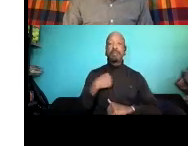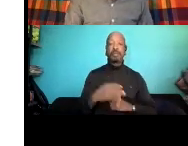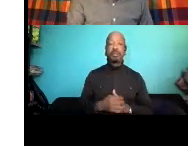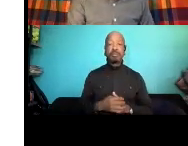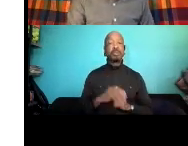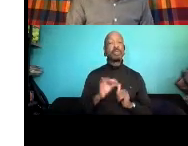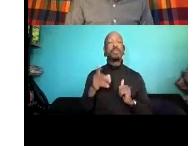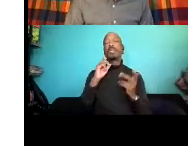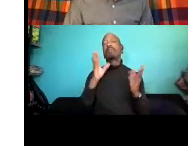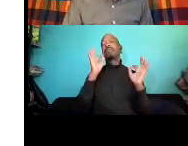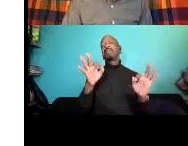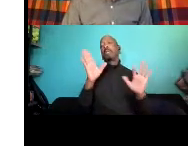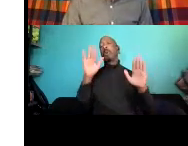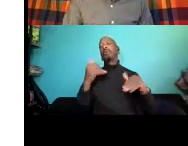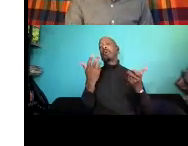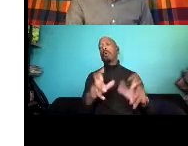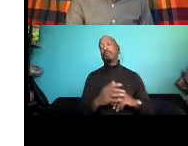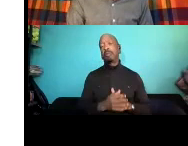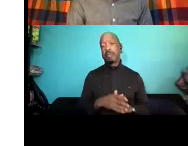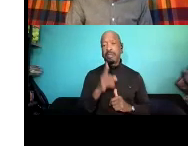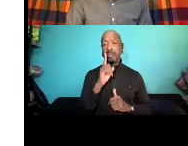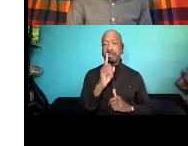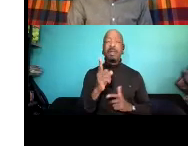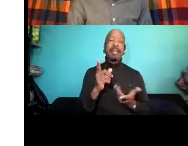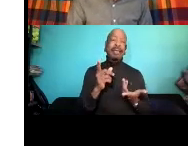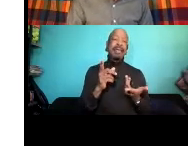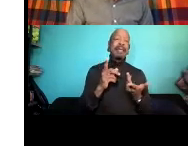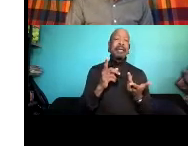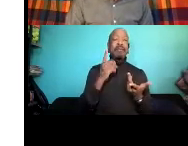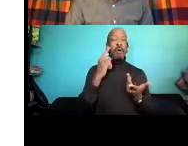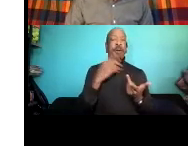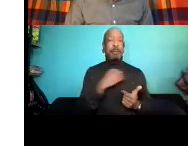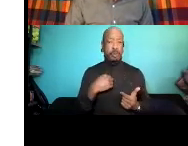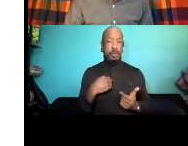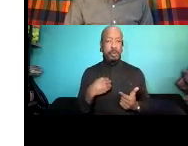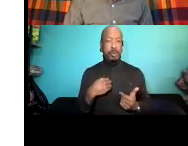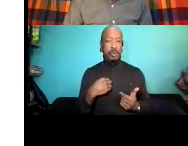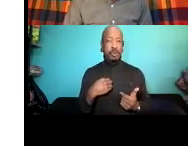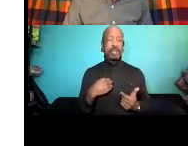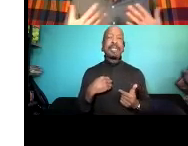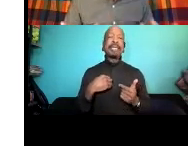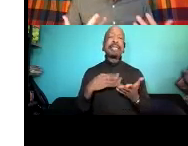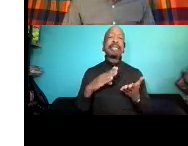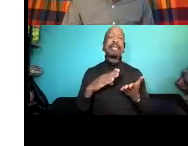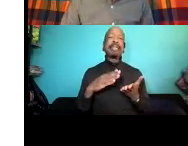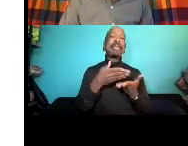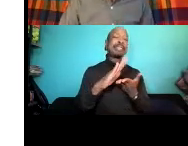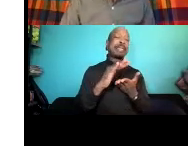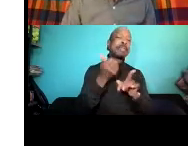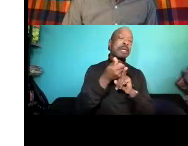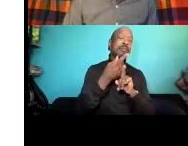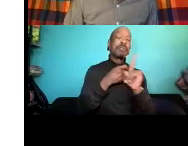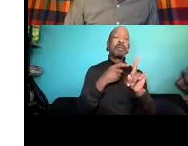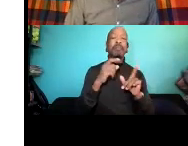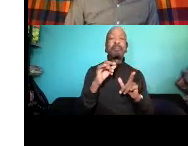opt out. There's an exemption for member-managed LLCs for the members to exempt themselves from workers' compensation, which can be a lot of money.